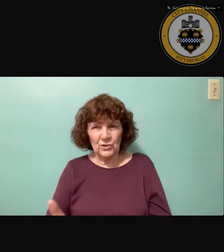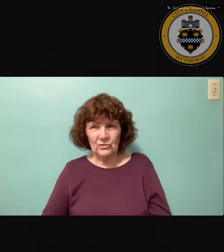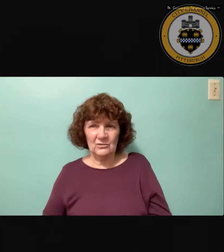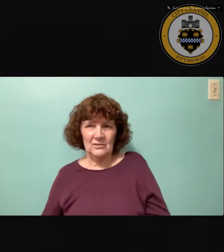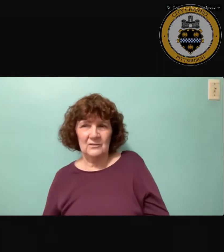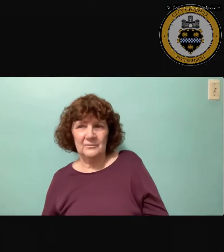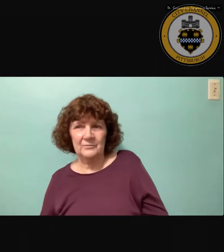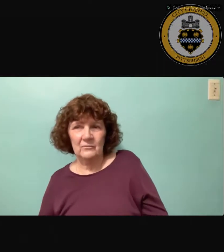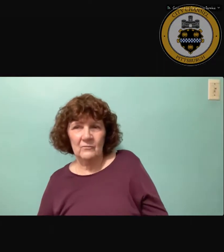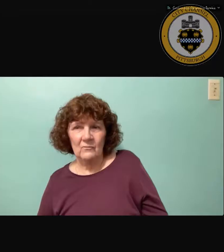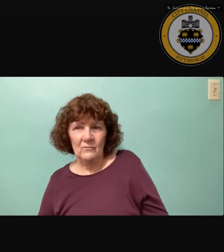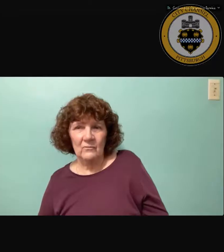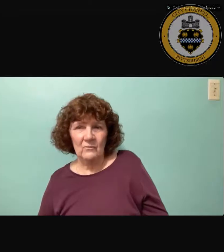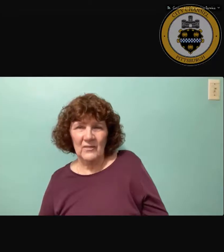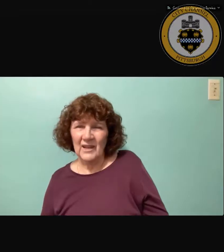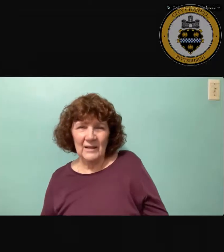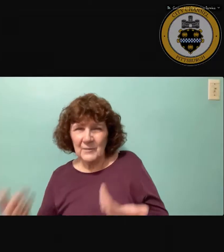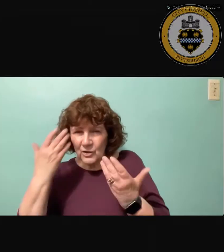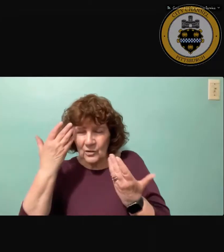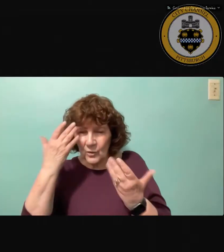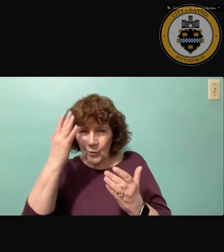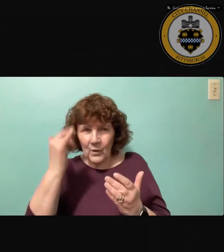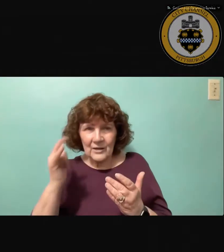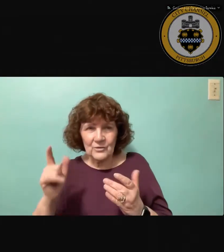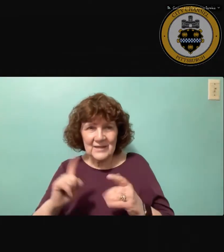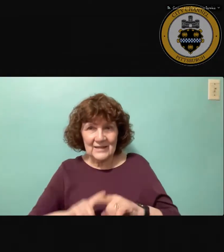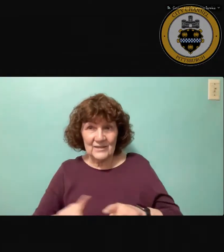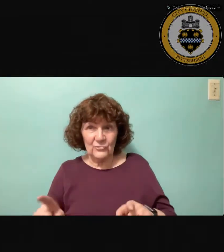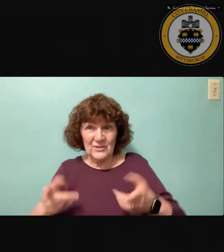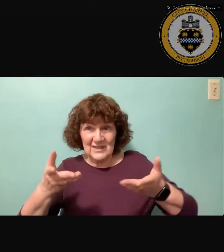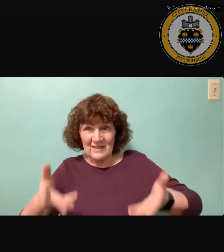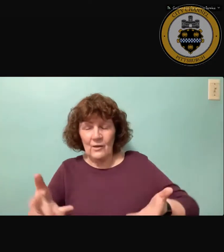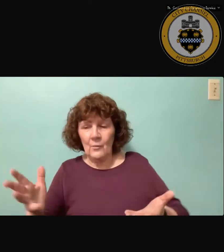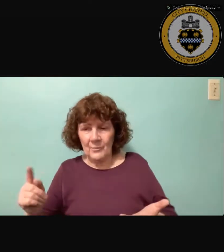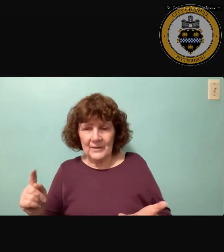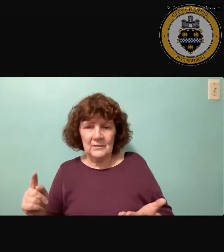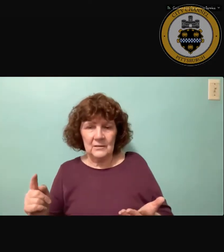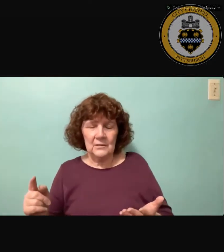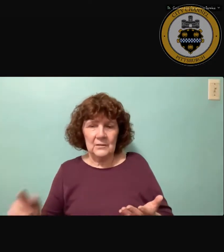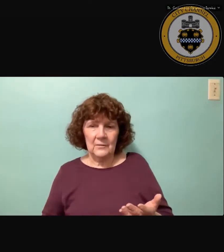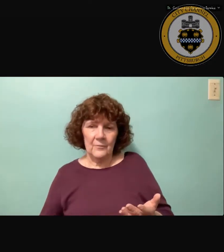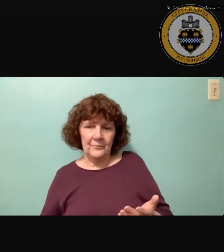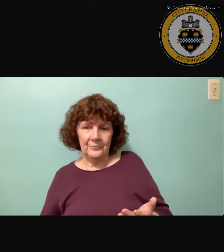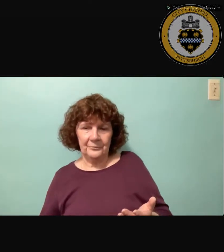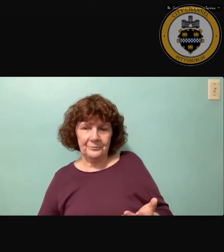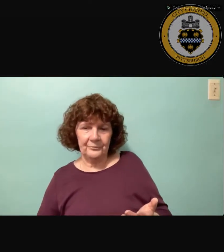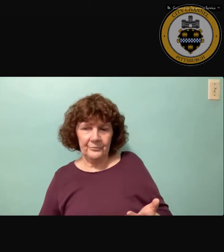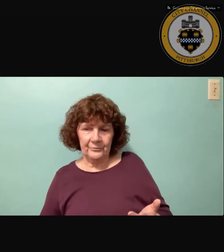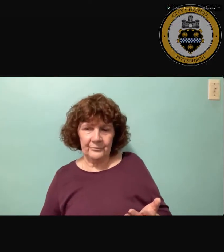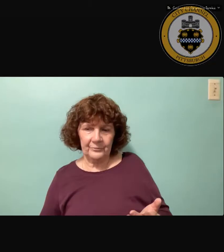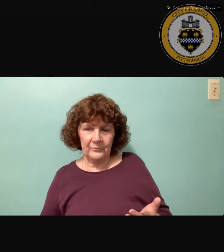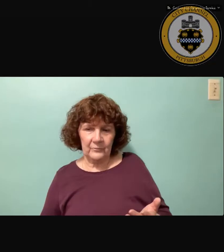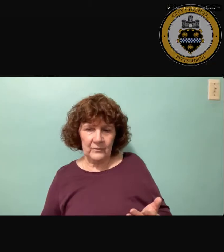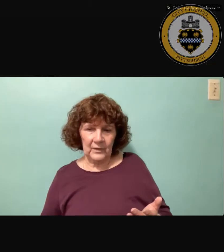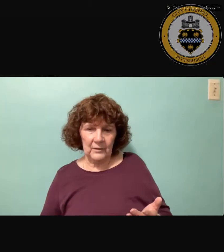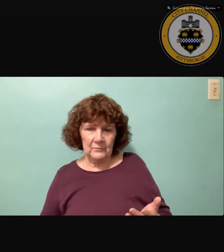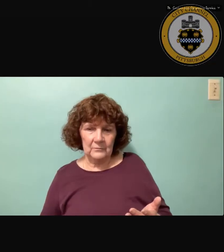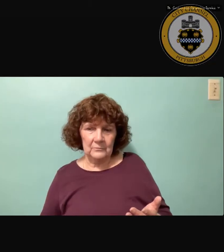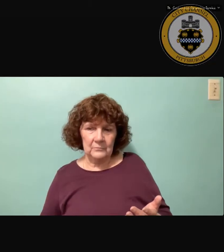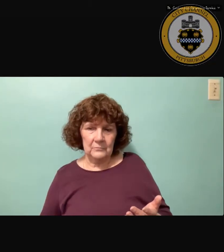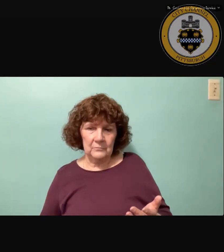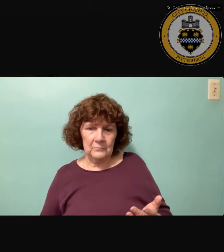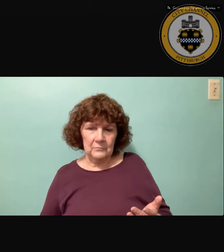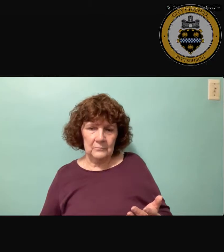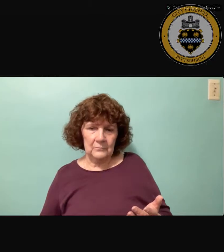the source of the discrepancy, but otherwise we agree with the findings as it relates to the trends in waivers, and would just also note